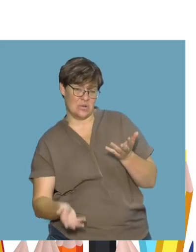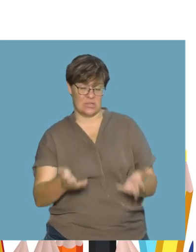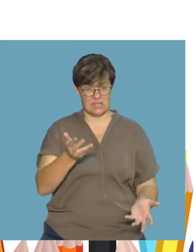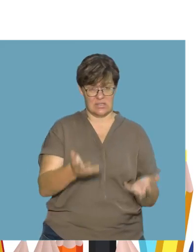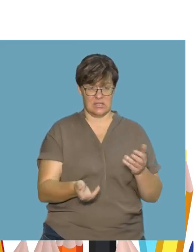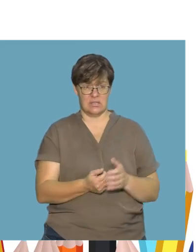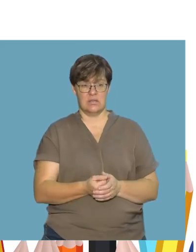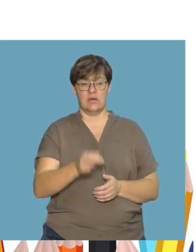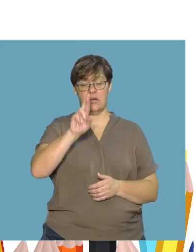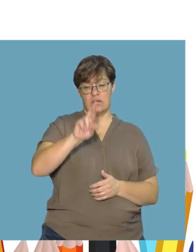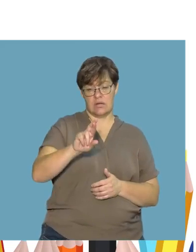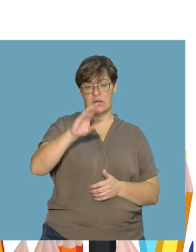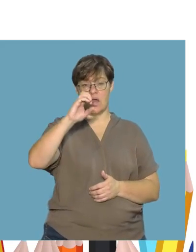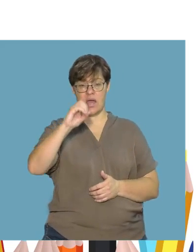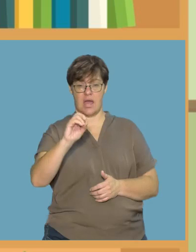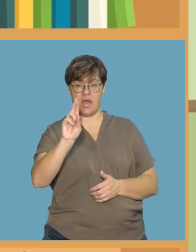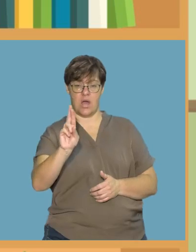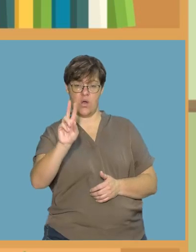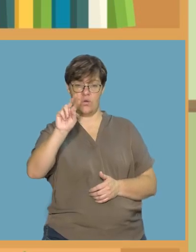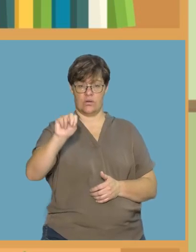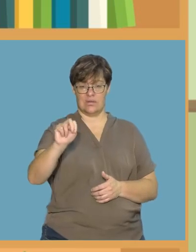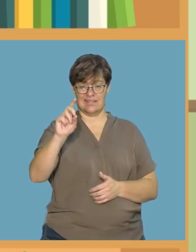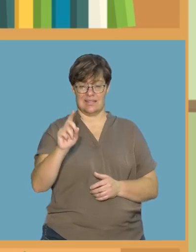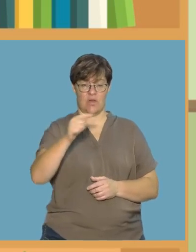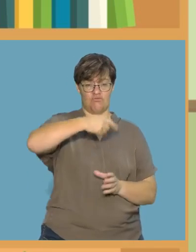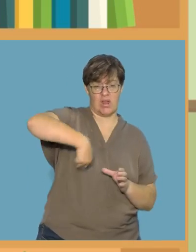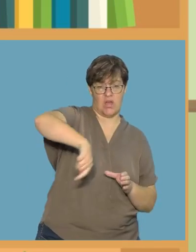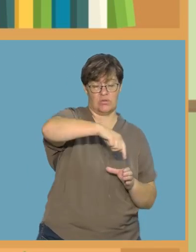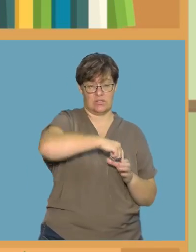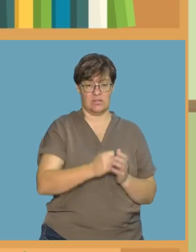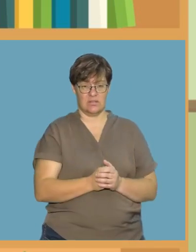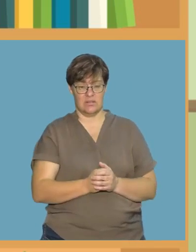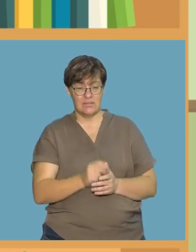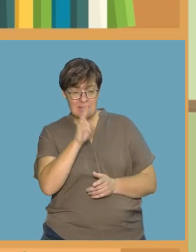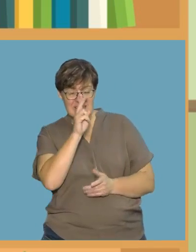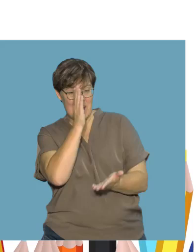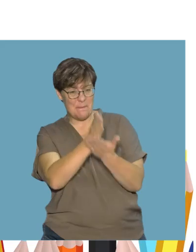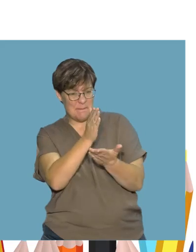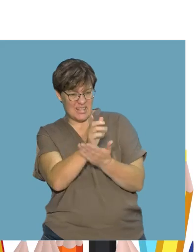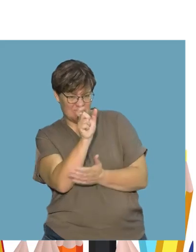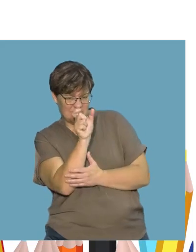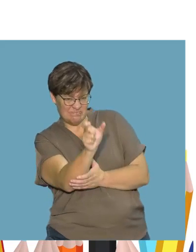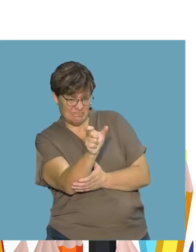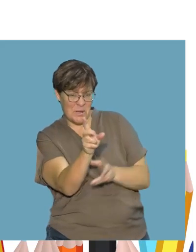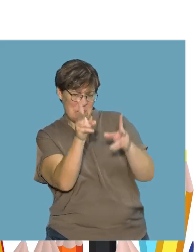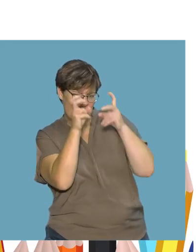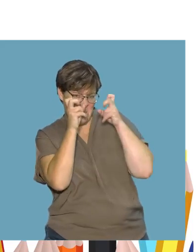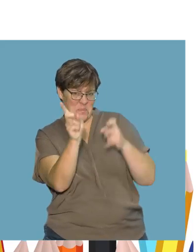Round, round. What sound do you hear in the middle of these words?